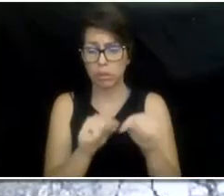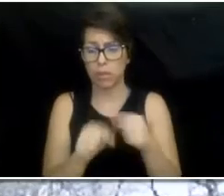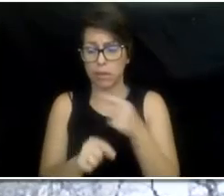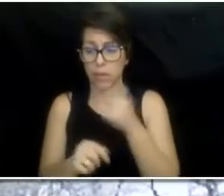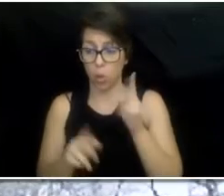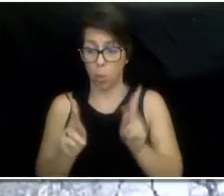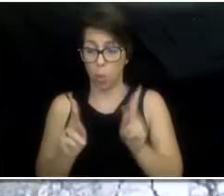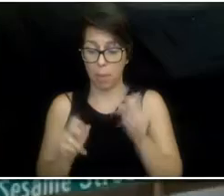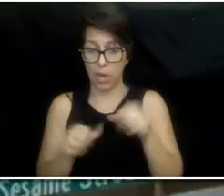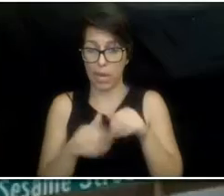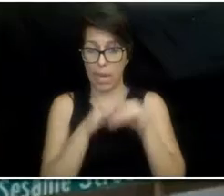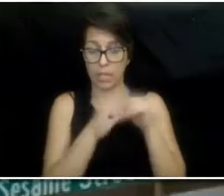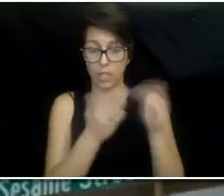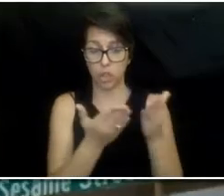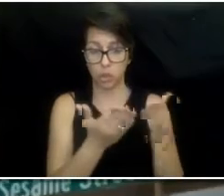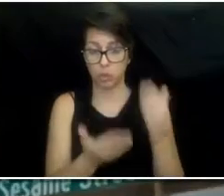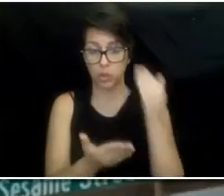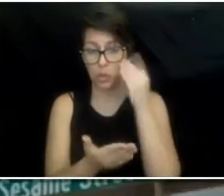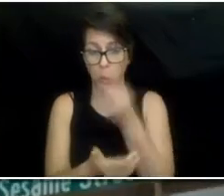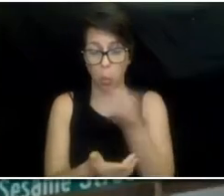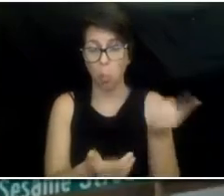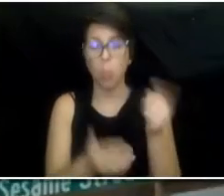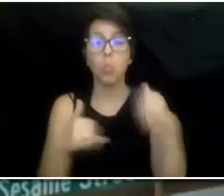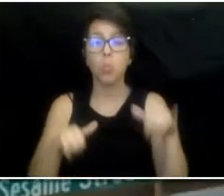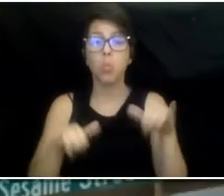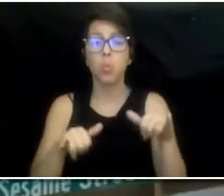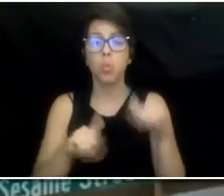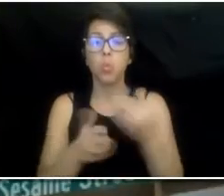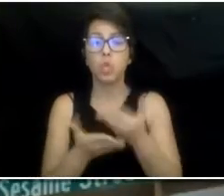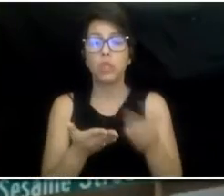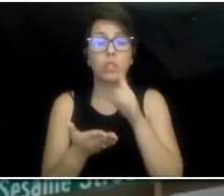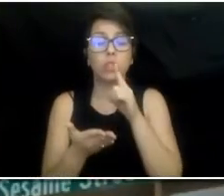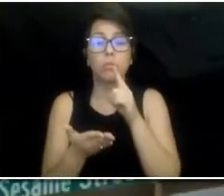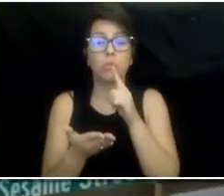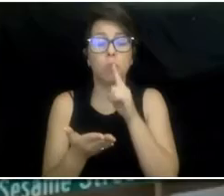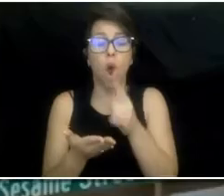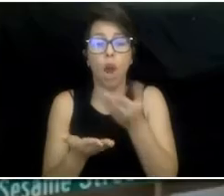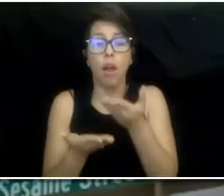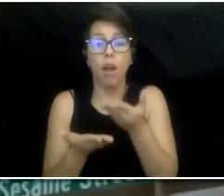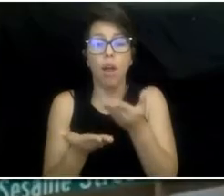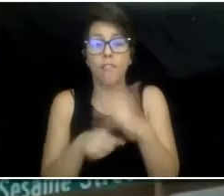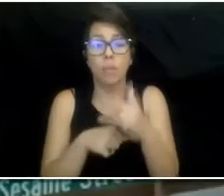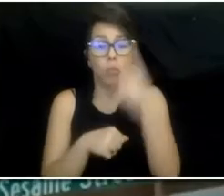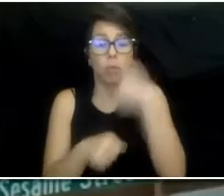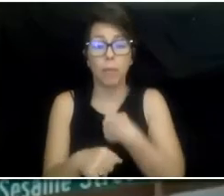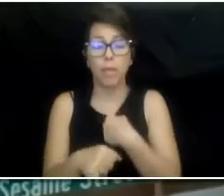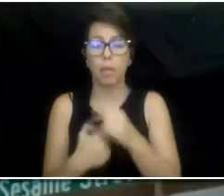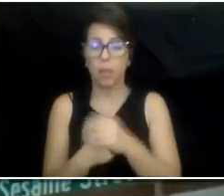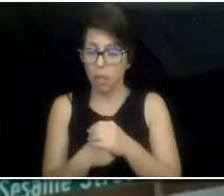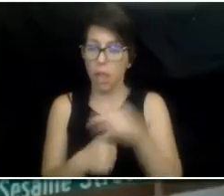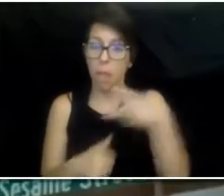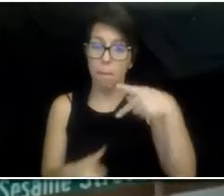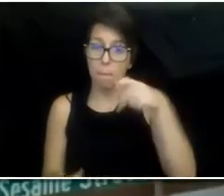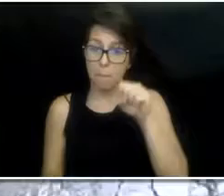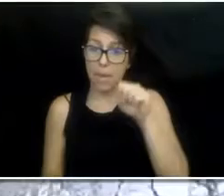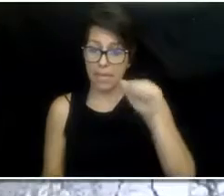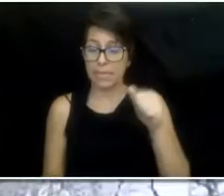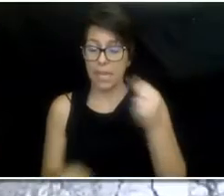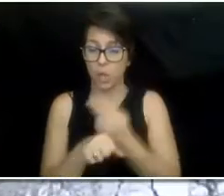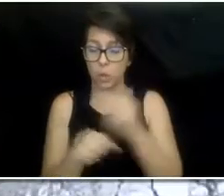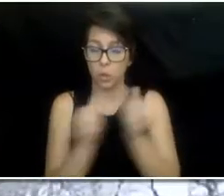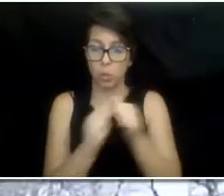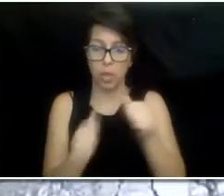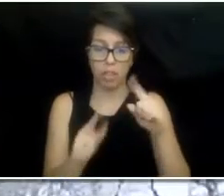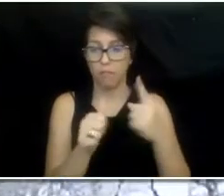well have you gotten uh a commitment for additional funding should demand uh increase we have